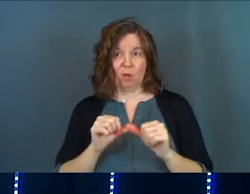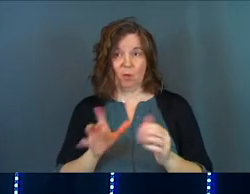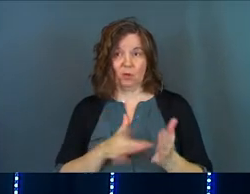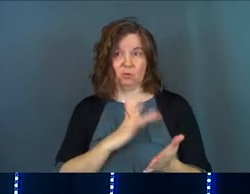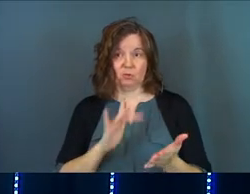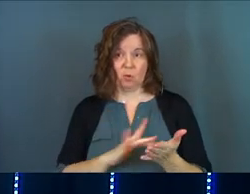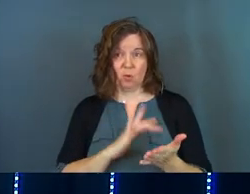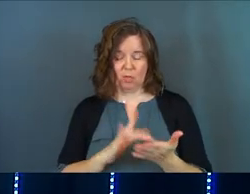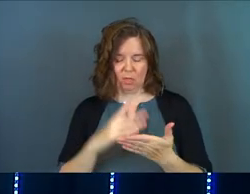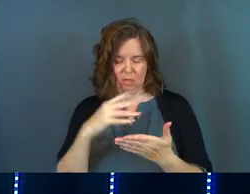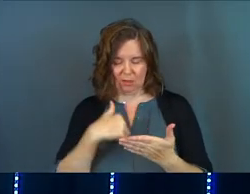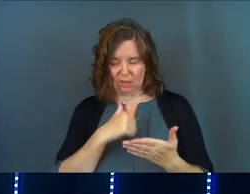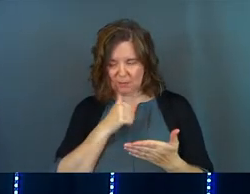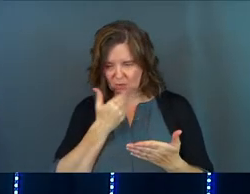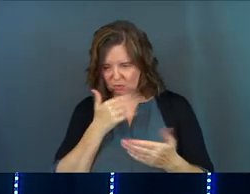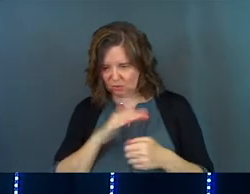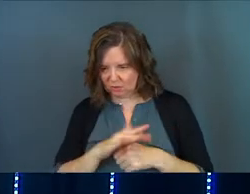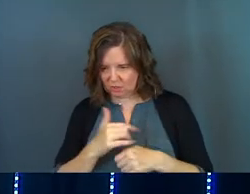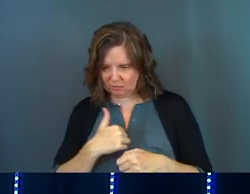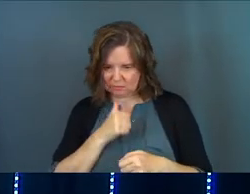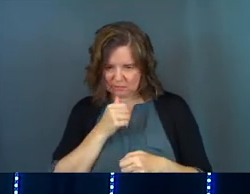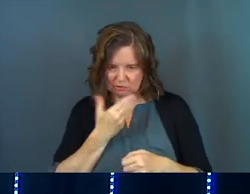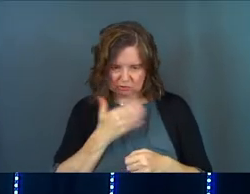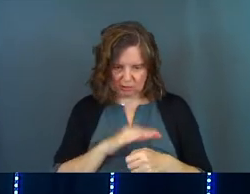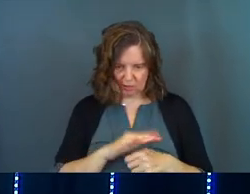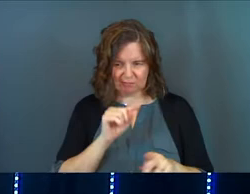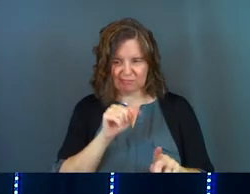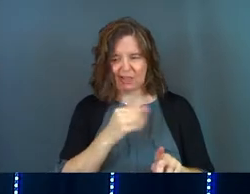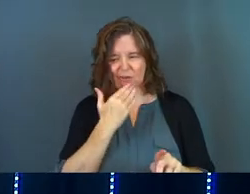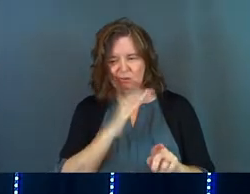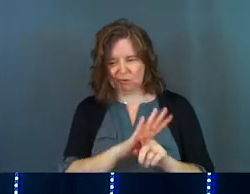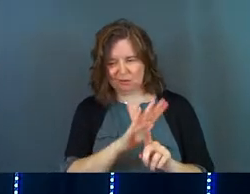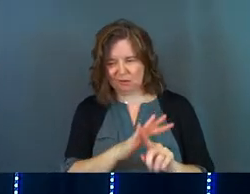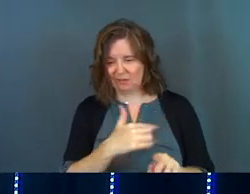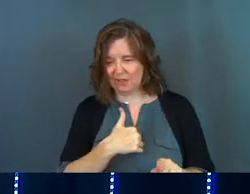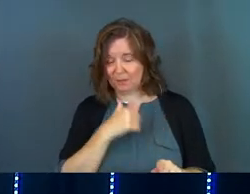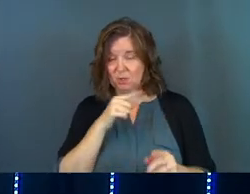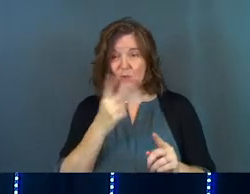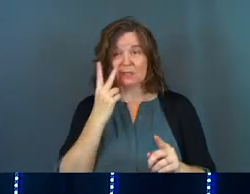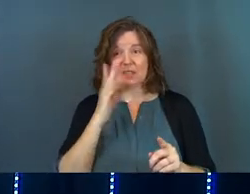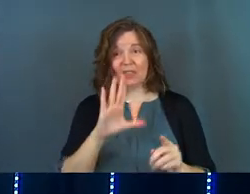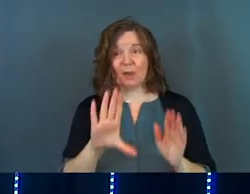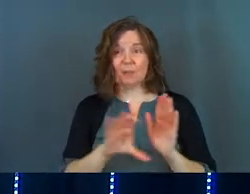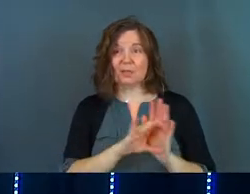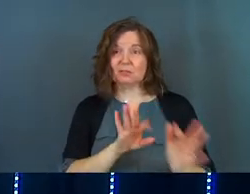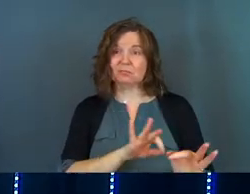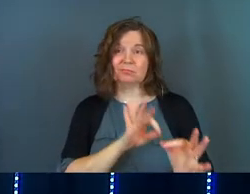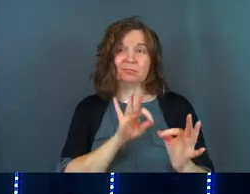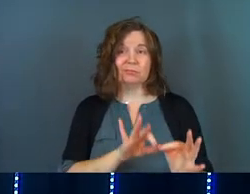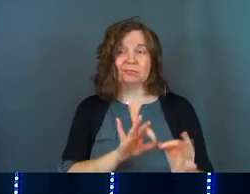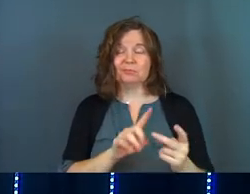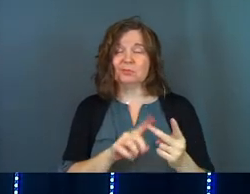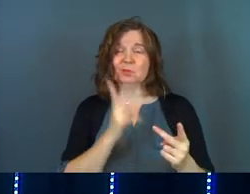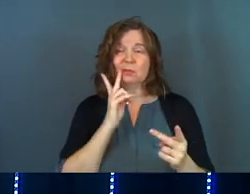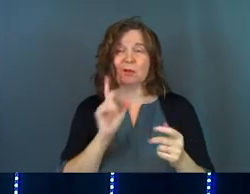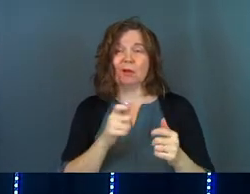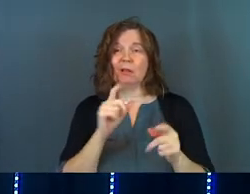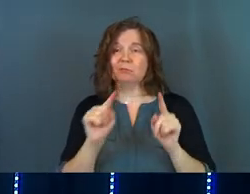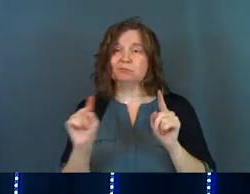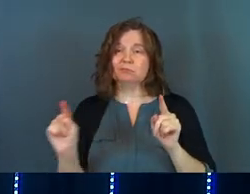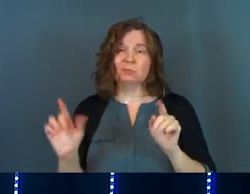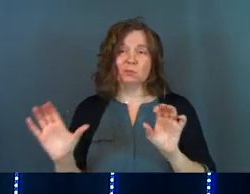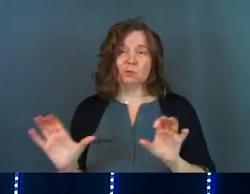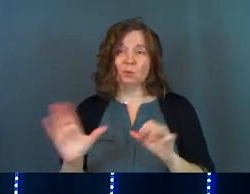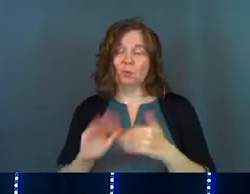you're scrolling, doesn't it? And you see their highlight reel, and you see their airbrushed pictures, and you see what everybody else out